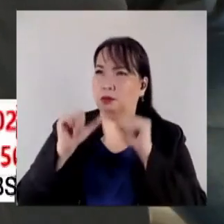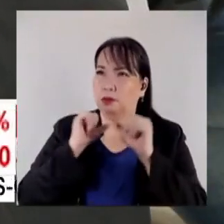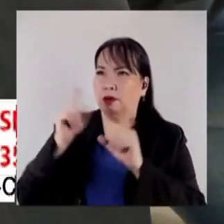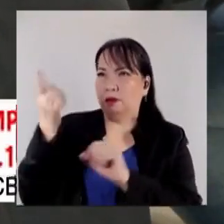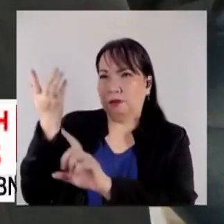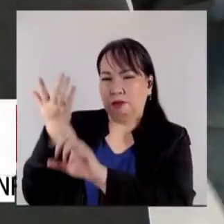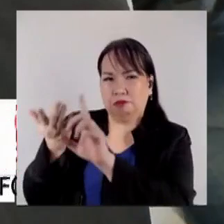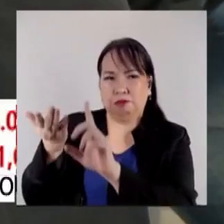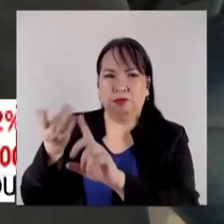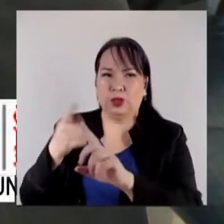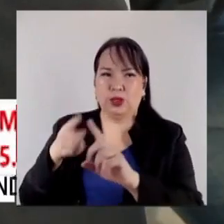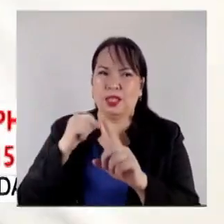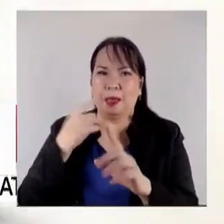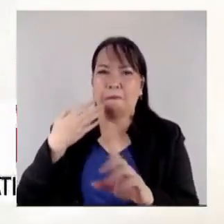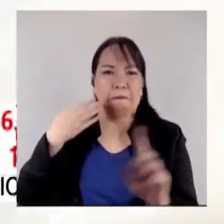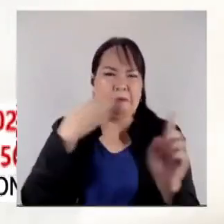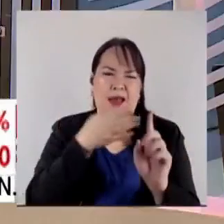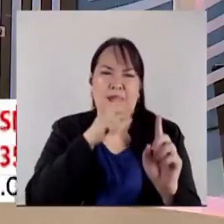as biased.